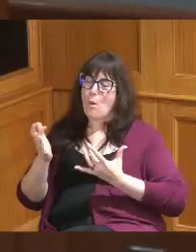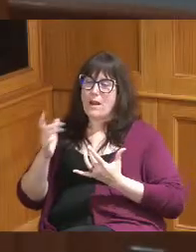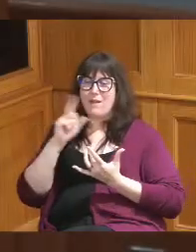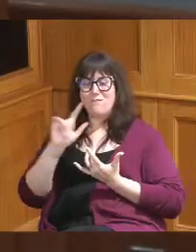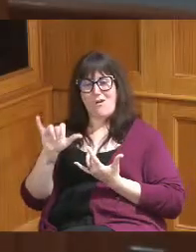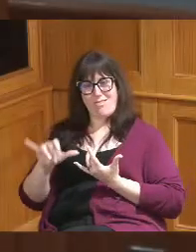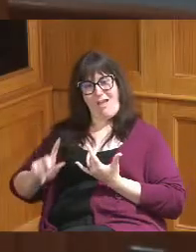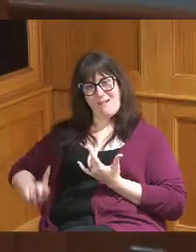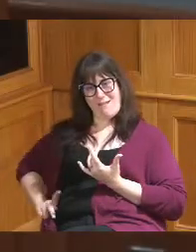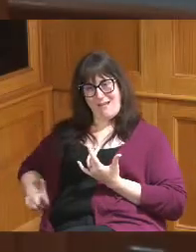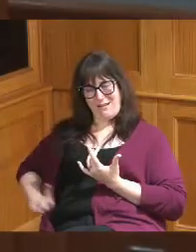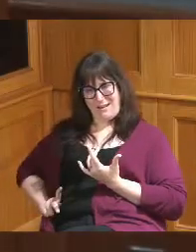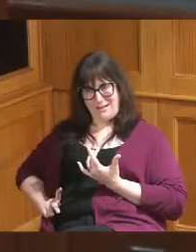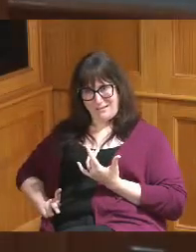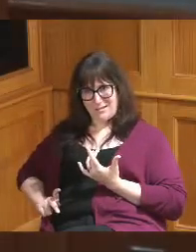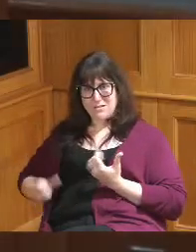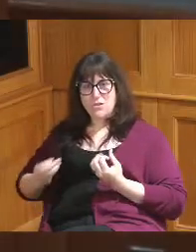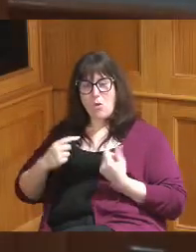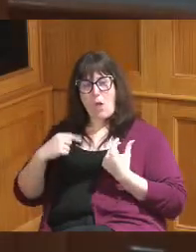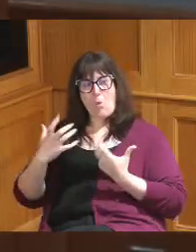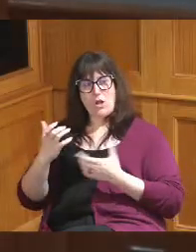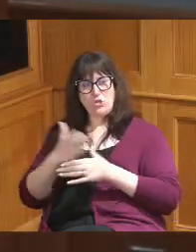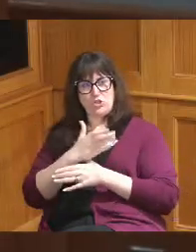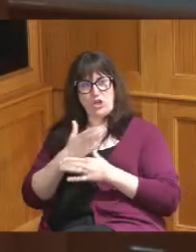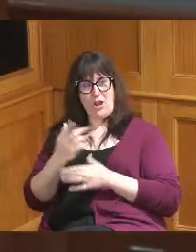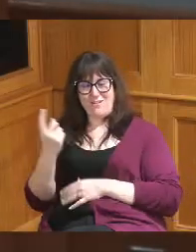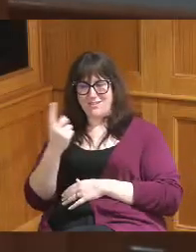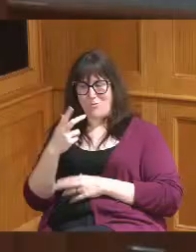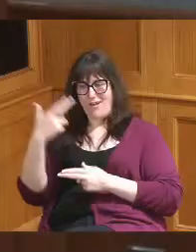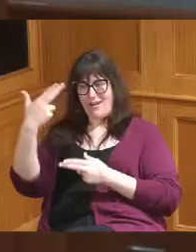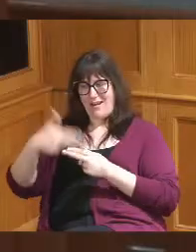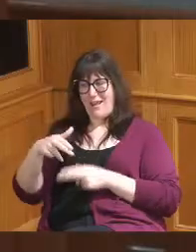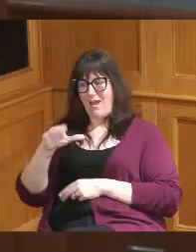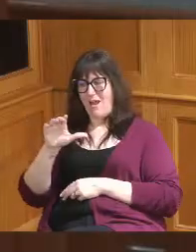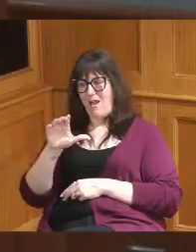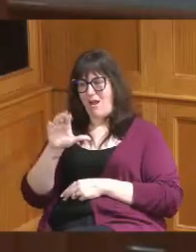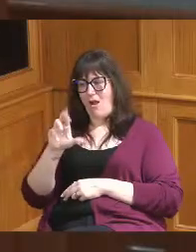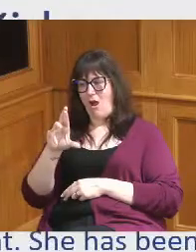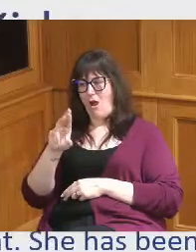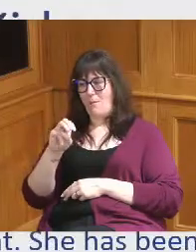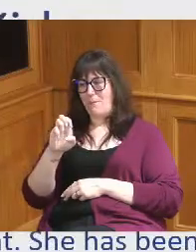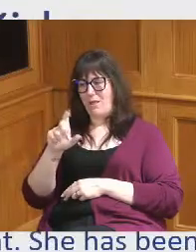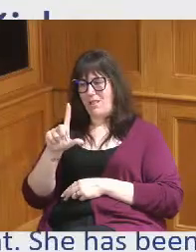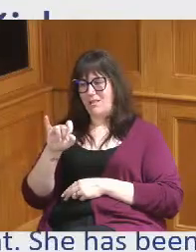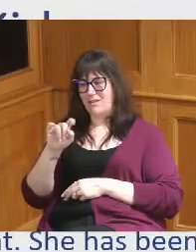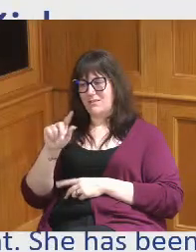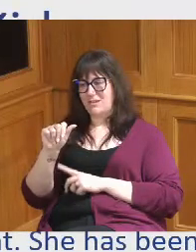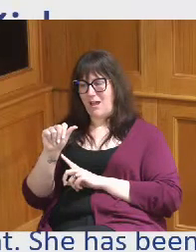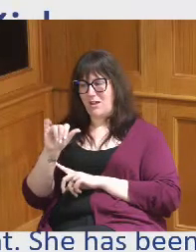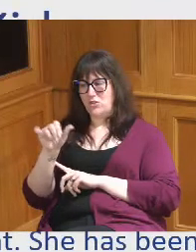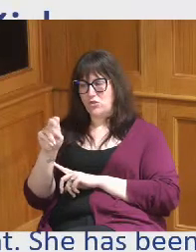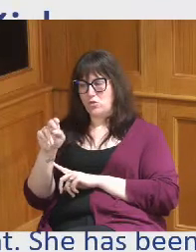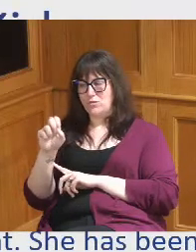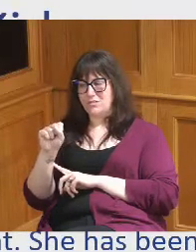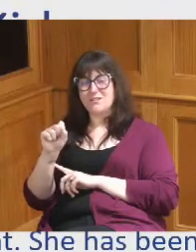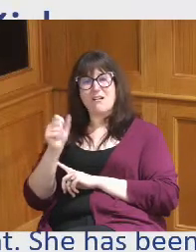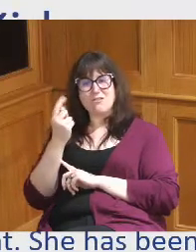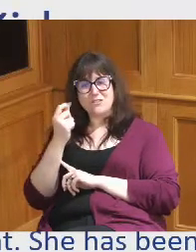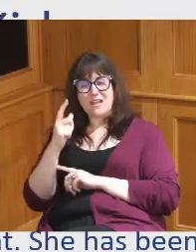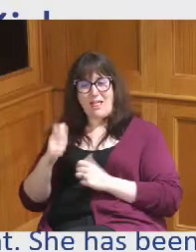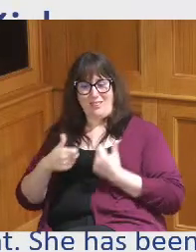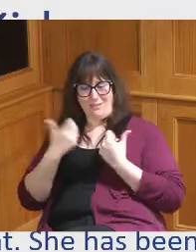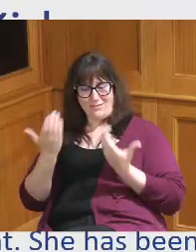And so I just would like to share a little bit about somebody named Carmelita, who is on the screen right now. She lives in